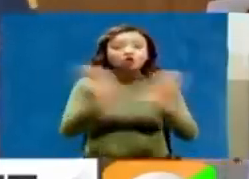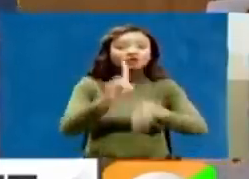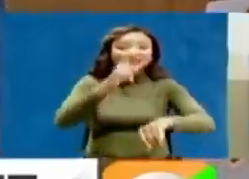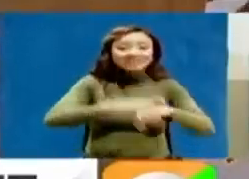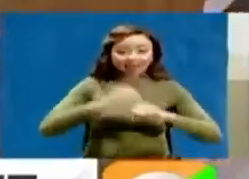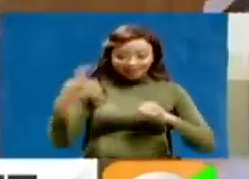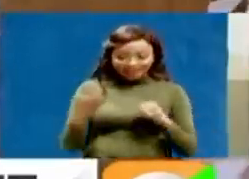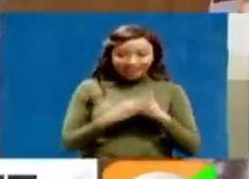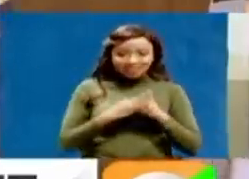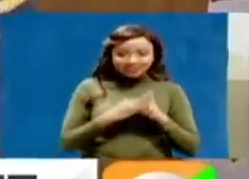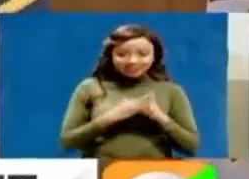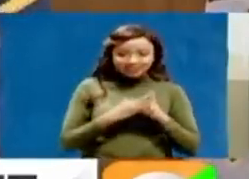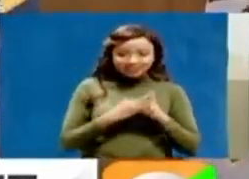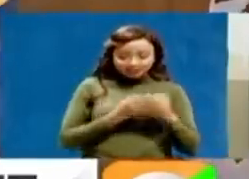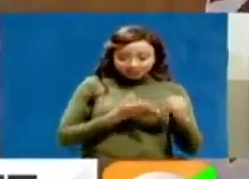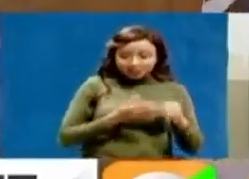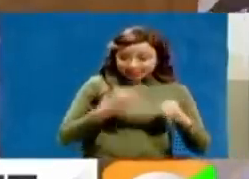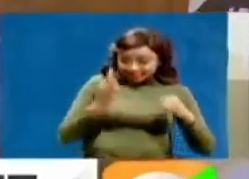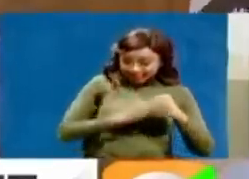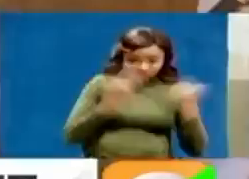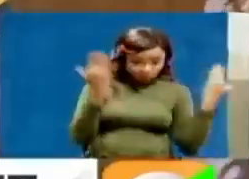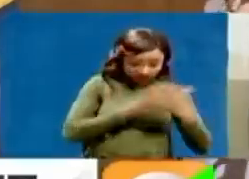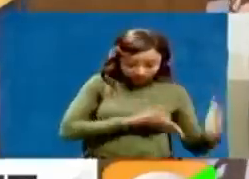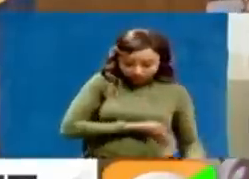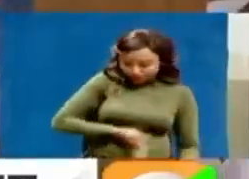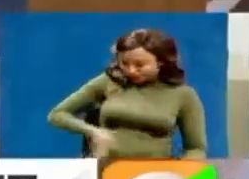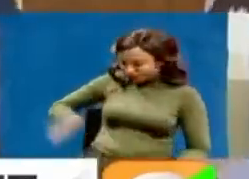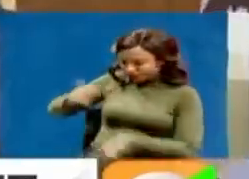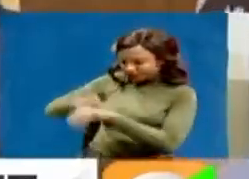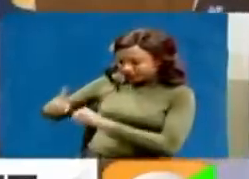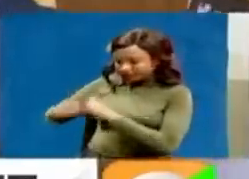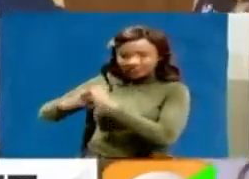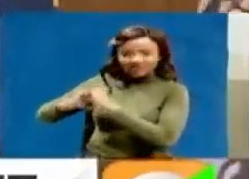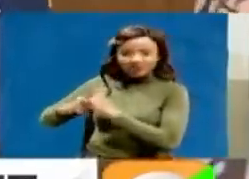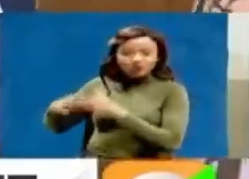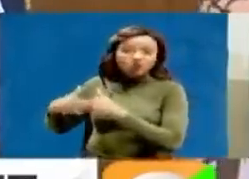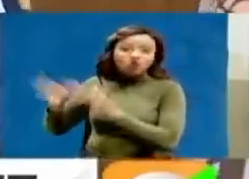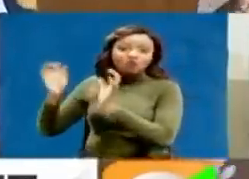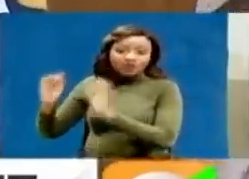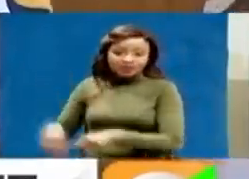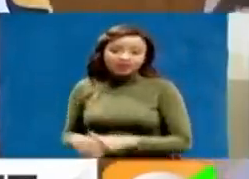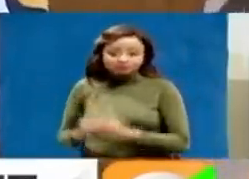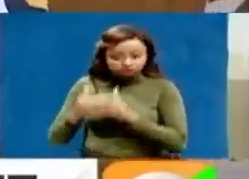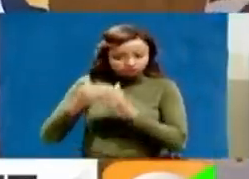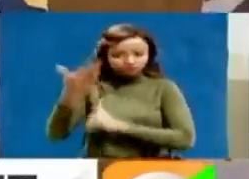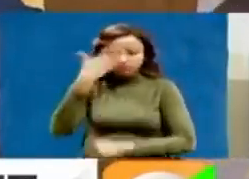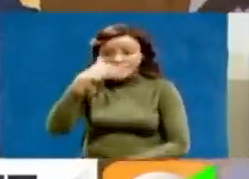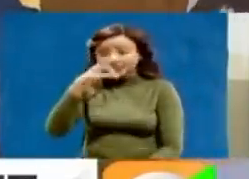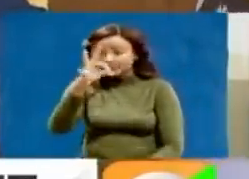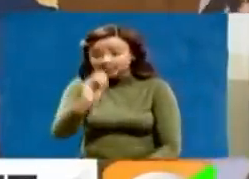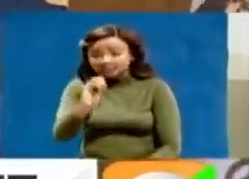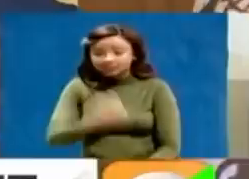p.m. to 7 p.m., starting today at midnight for the next 30 days.